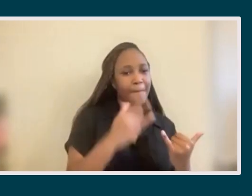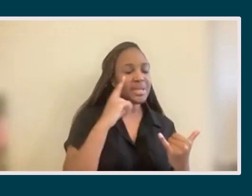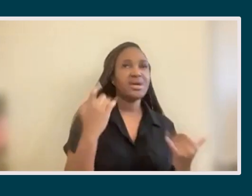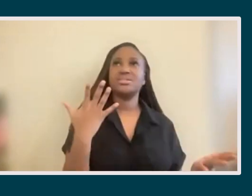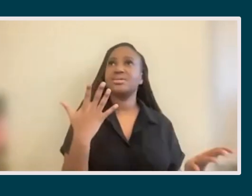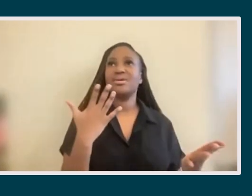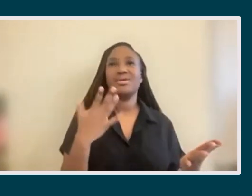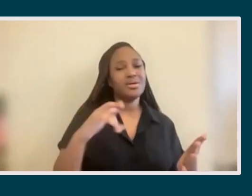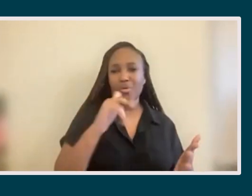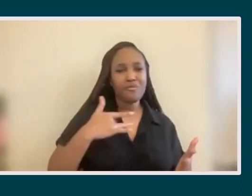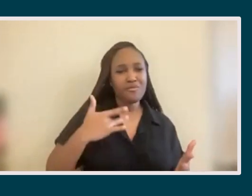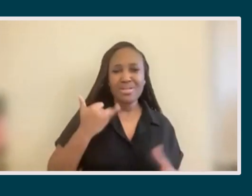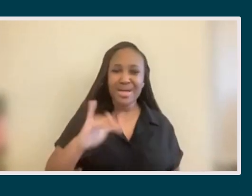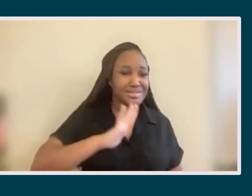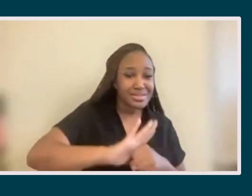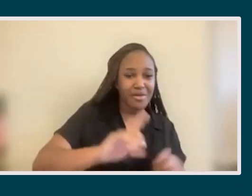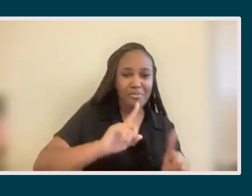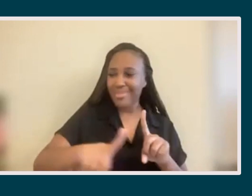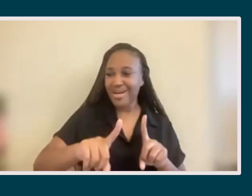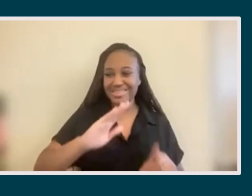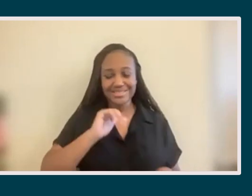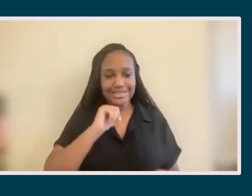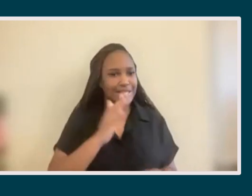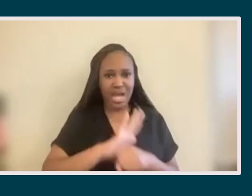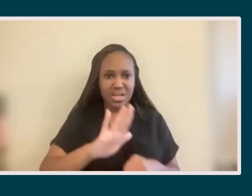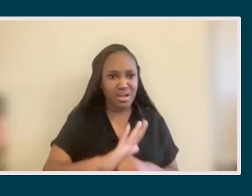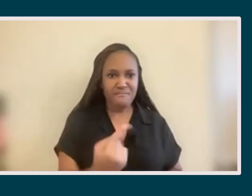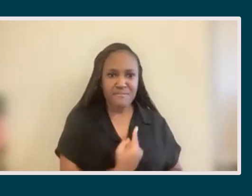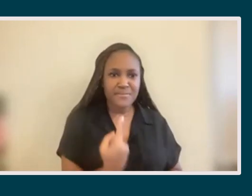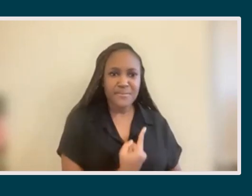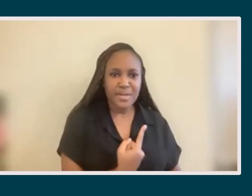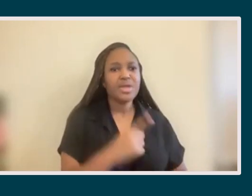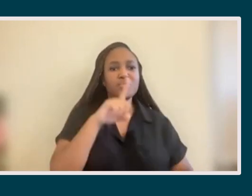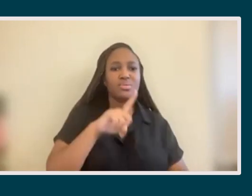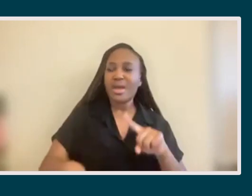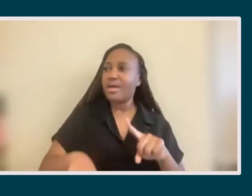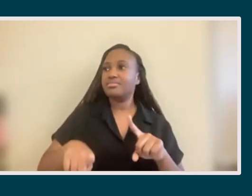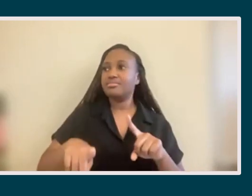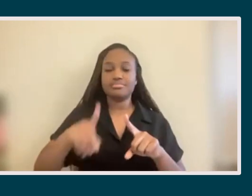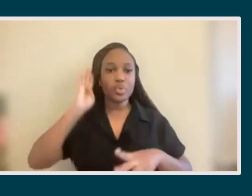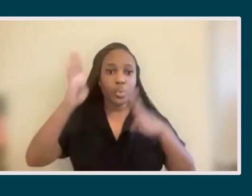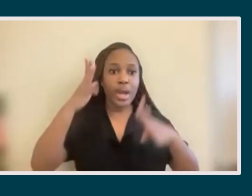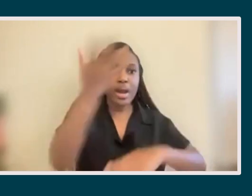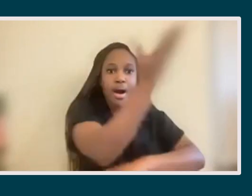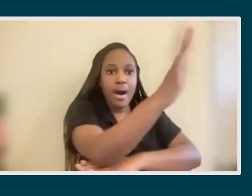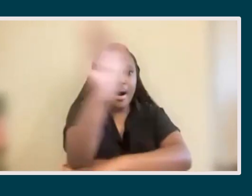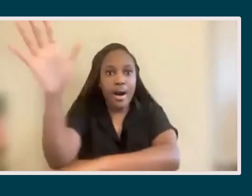it's not enough on its own. You don't create an entire forest by yourself. You